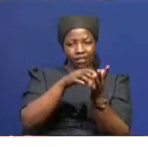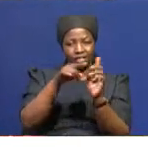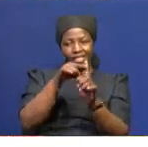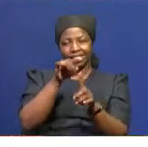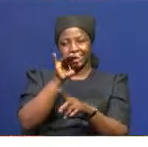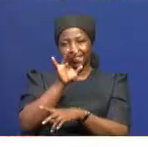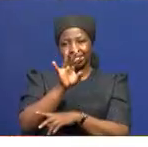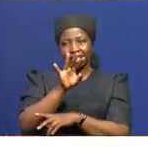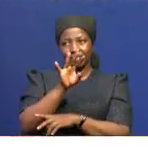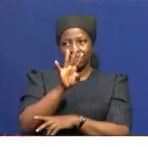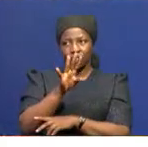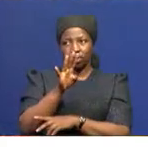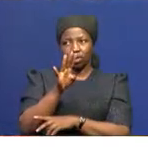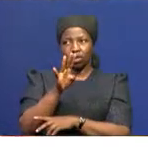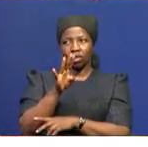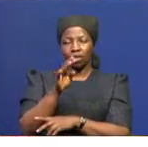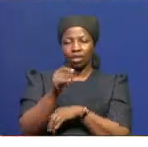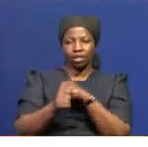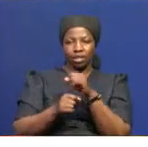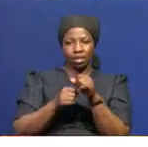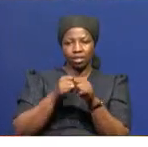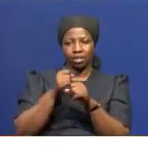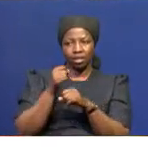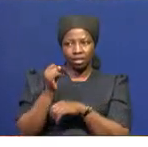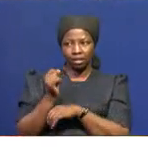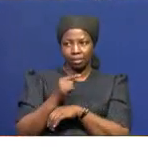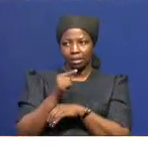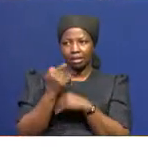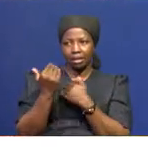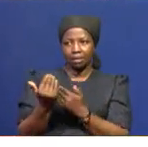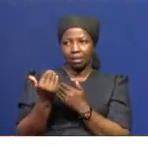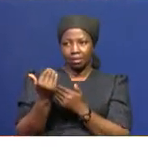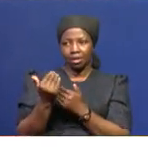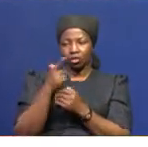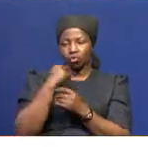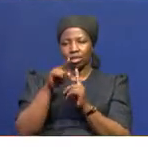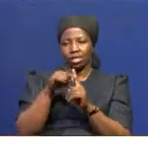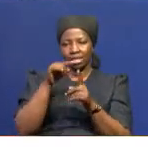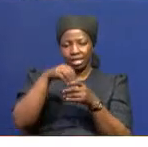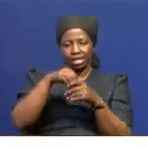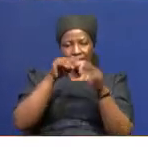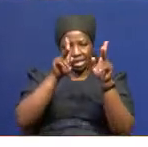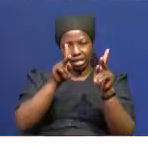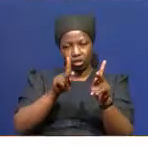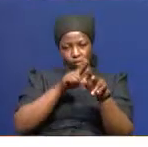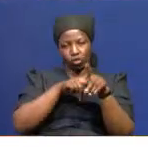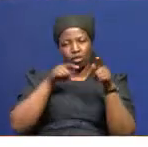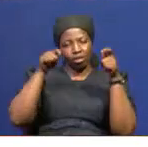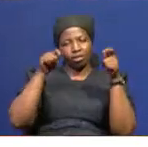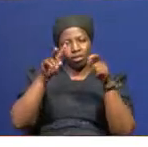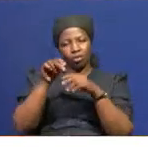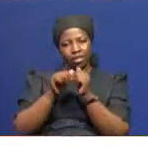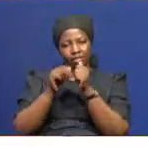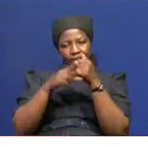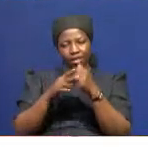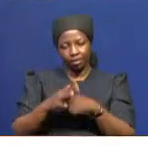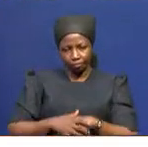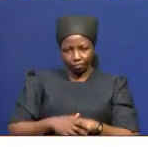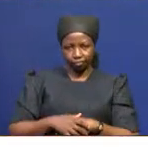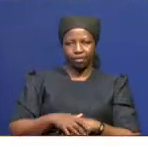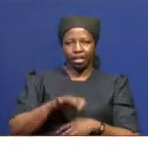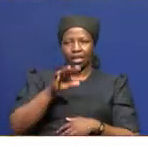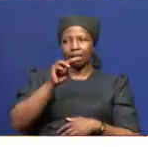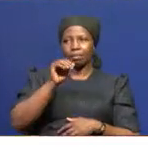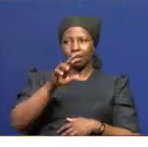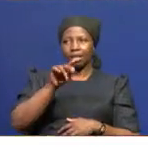who was killed during post-election protests in Kisumu in 2017. 3, Martin Koome murder of 2013,